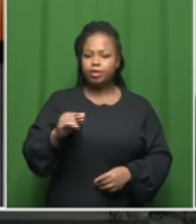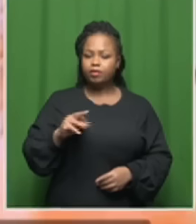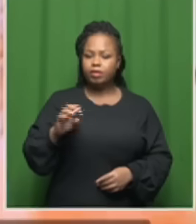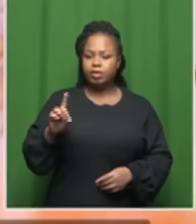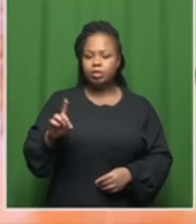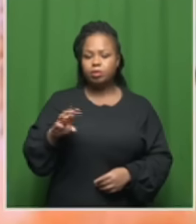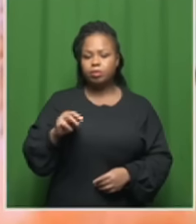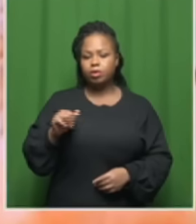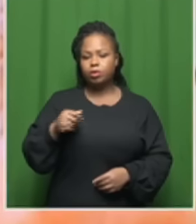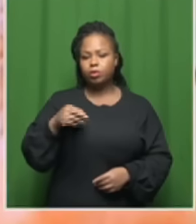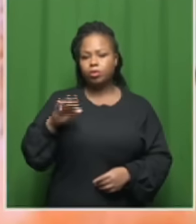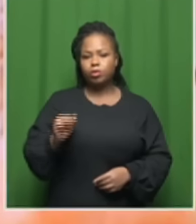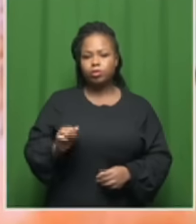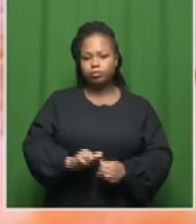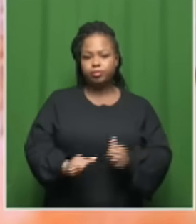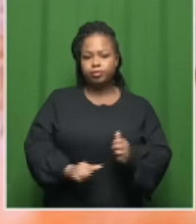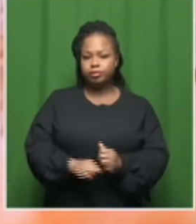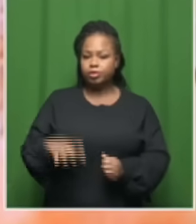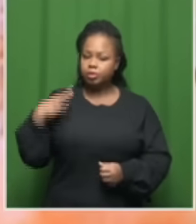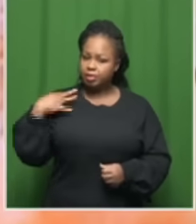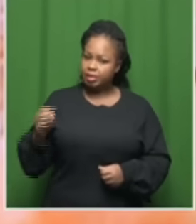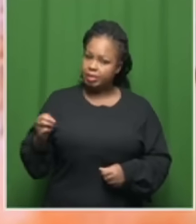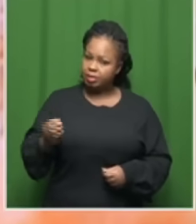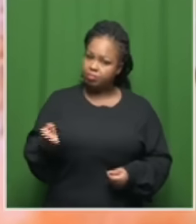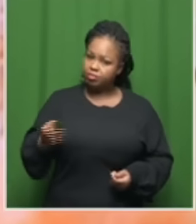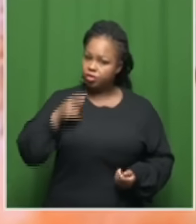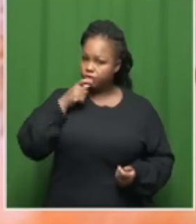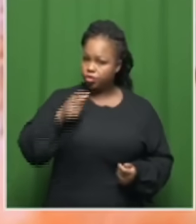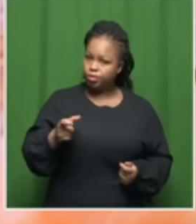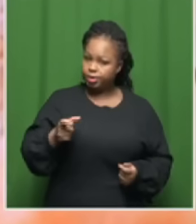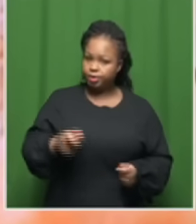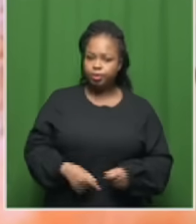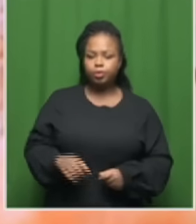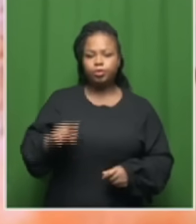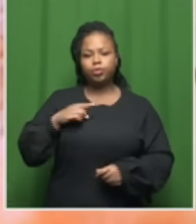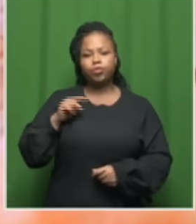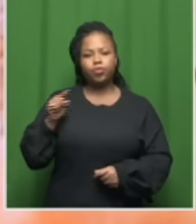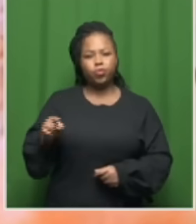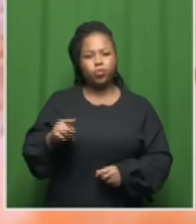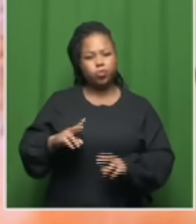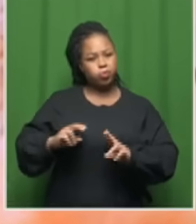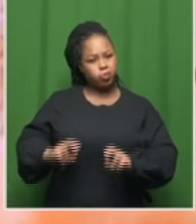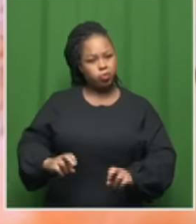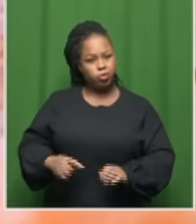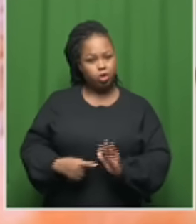course, the Water and Sanitation Deputy Minister. That's his reaction and the department's reaction to a study